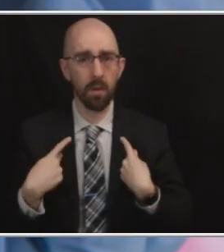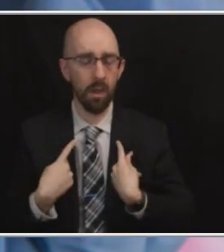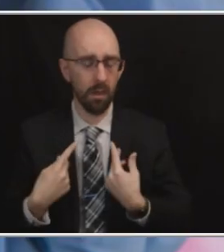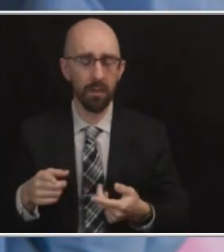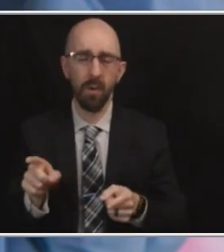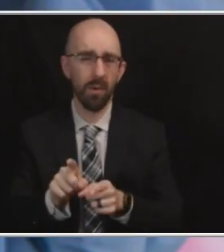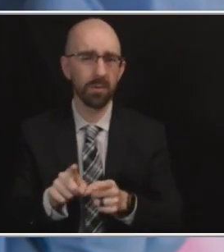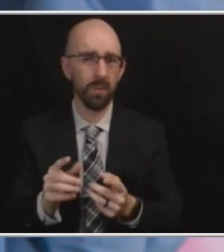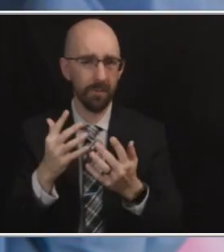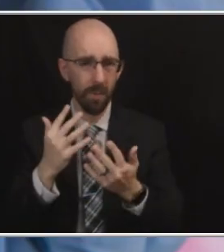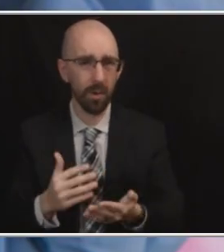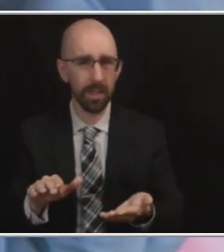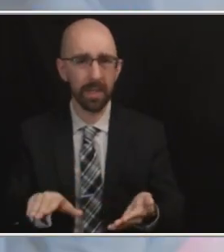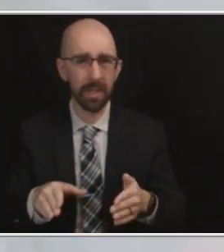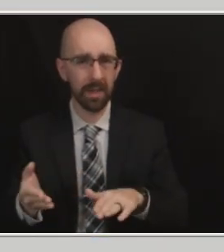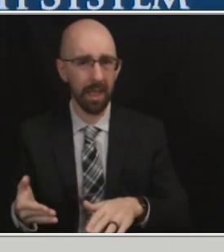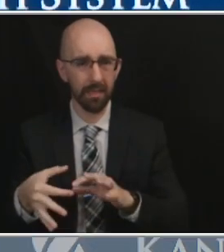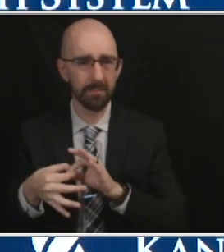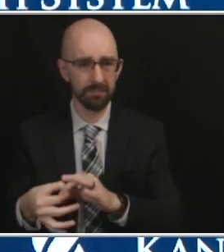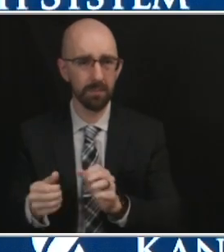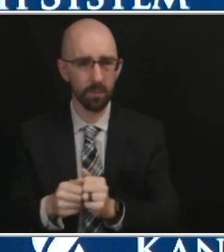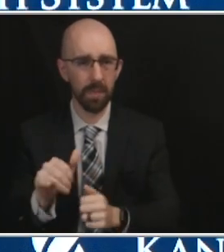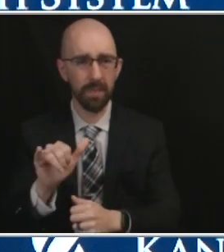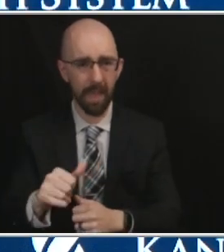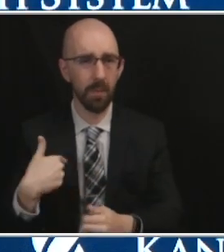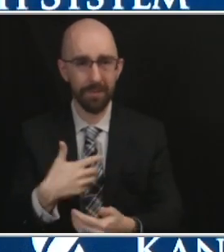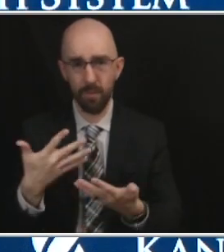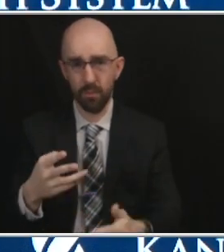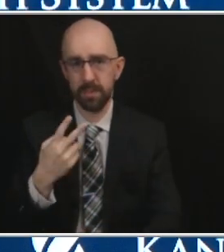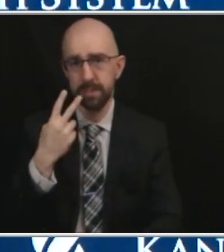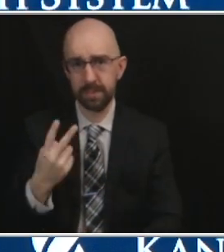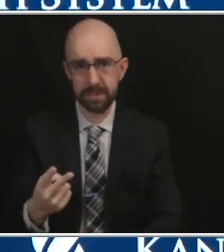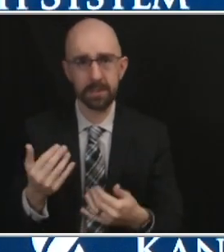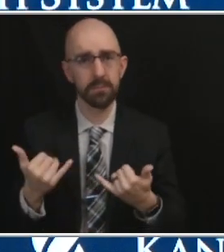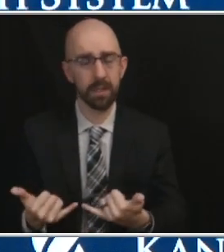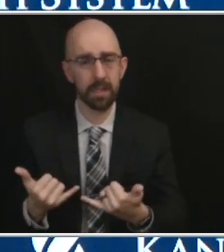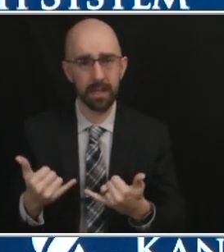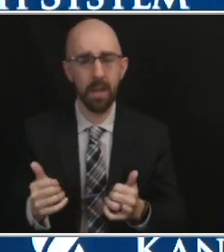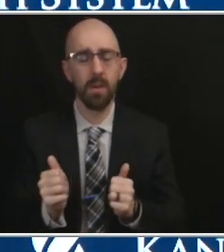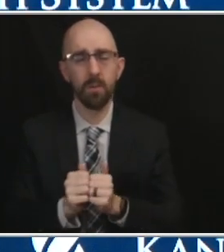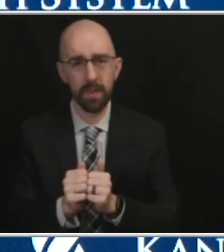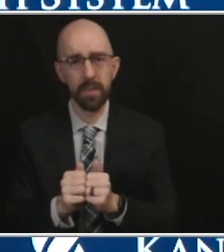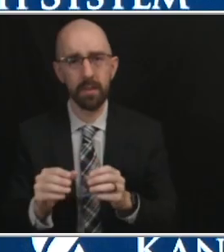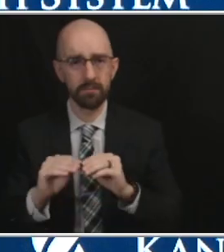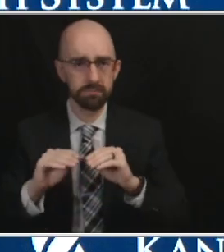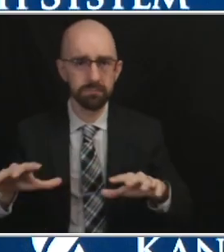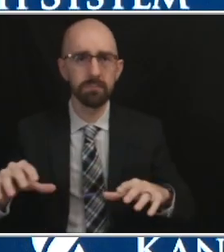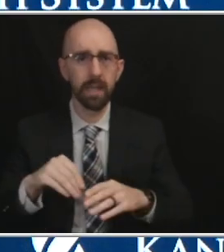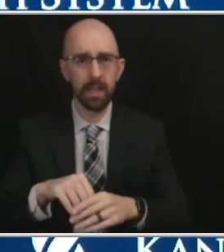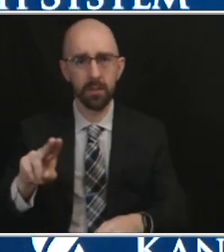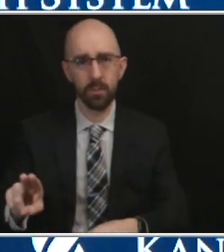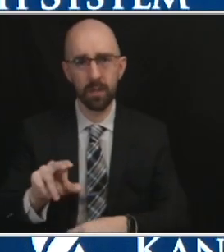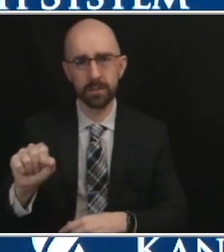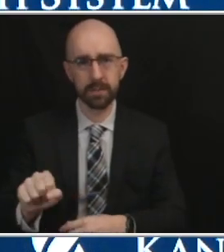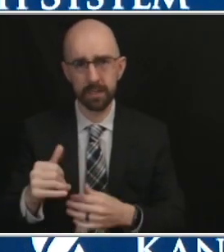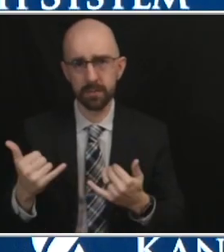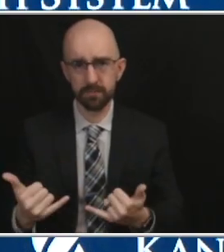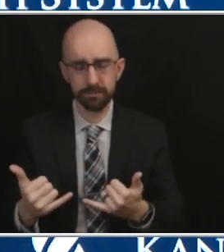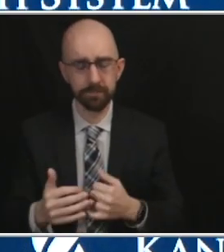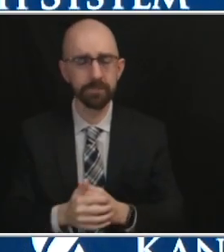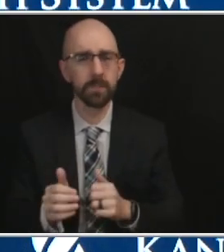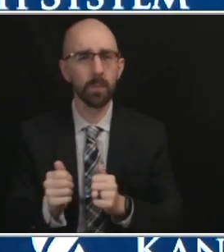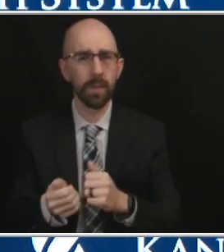unfortunately, deaths, though, that we have already seen right now with the outbreaks in the United States and with the increasing